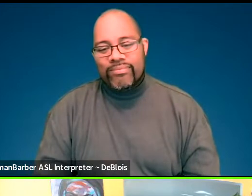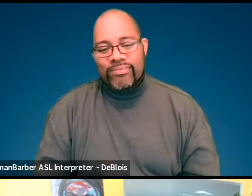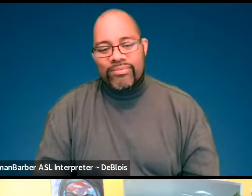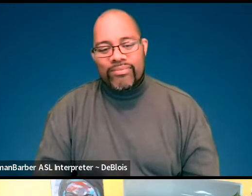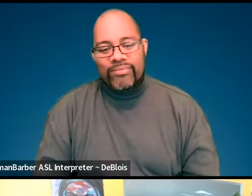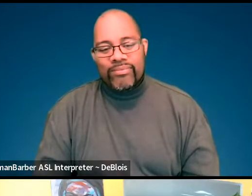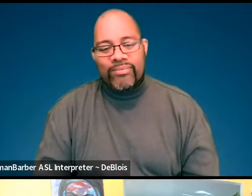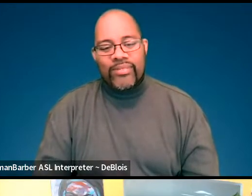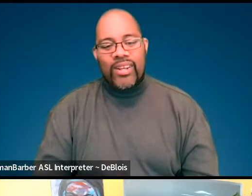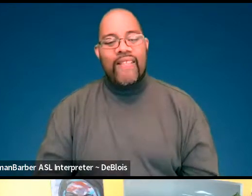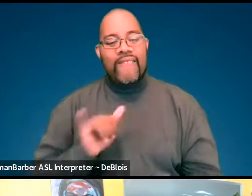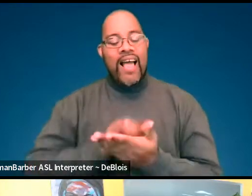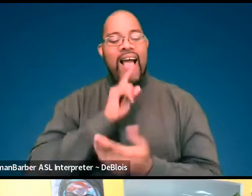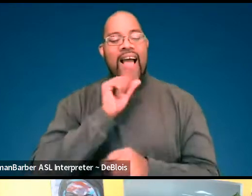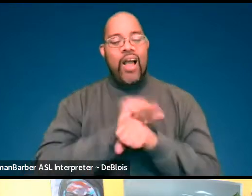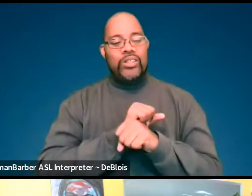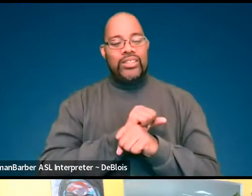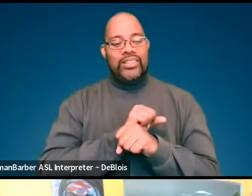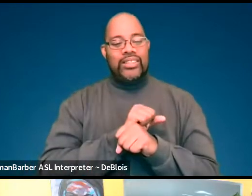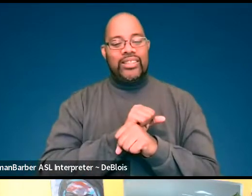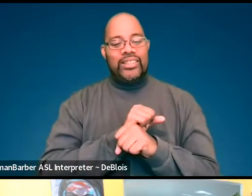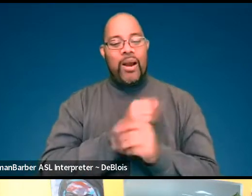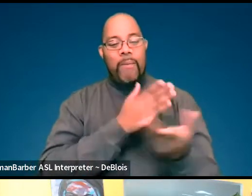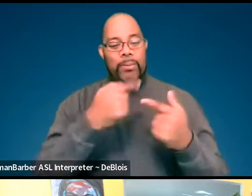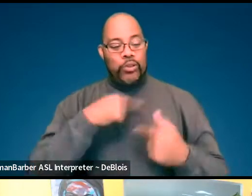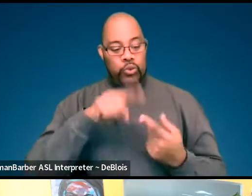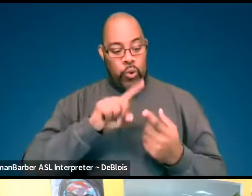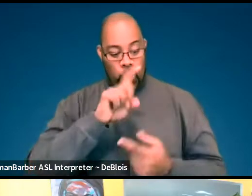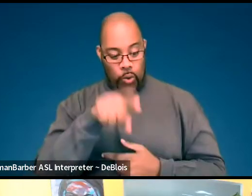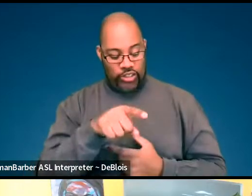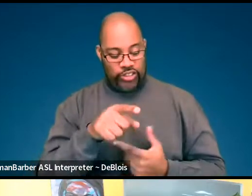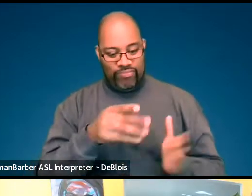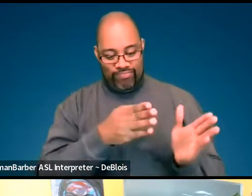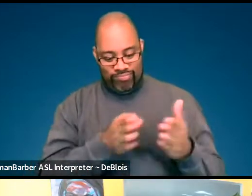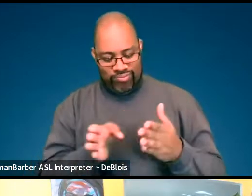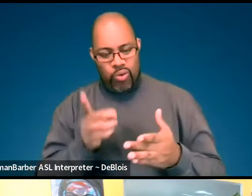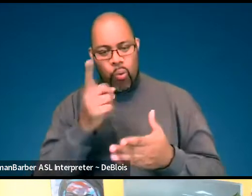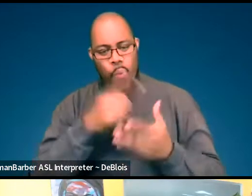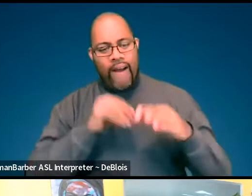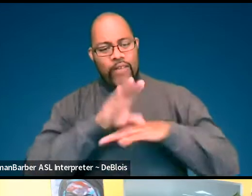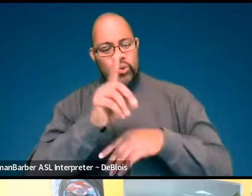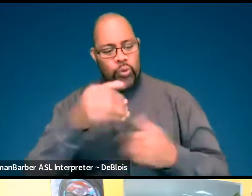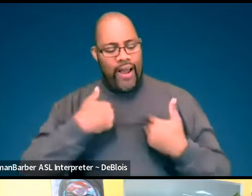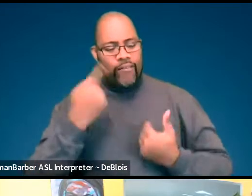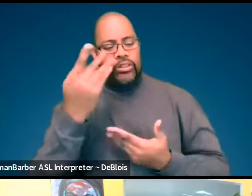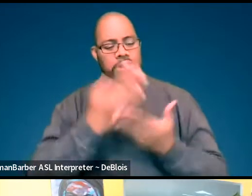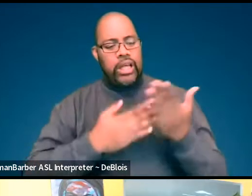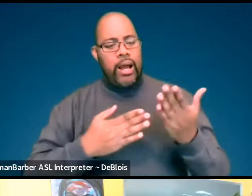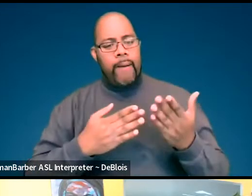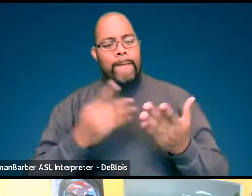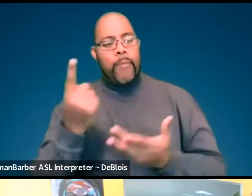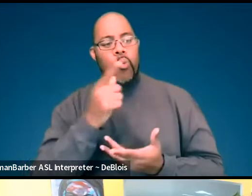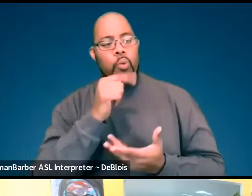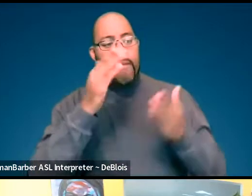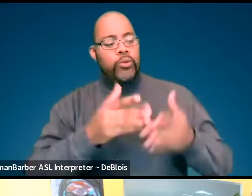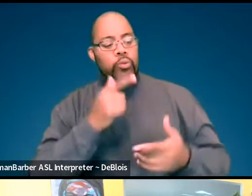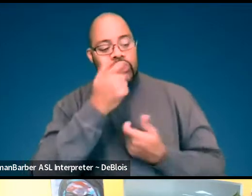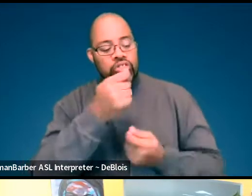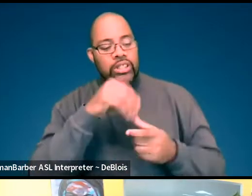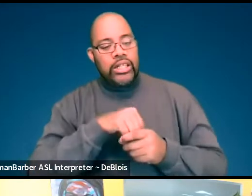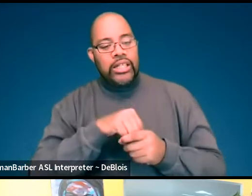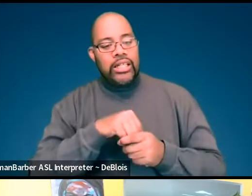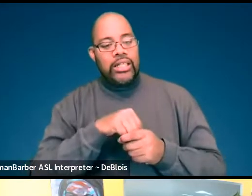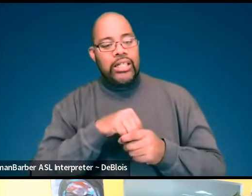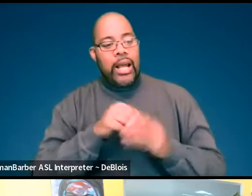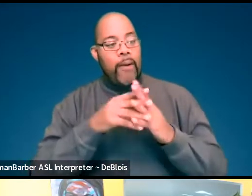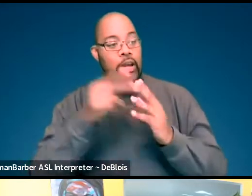So that actually sort of brings me to a question. What advice do you have for someone who's interested in maritime heritage or